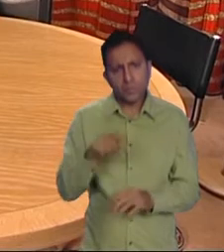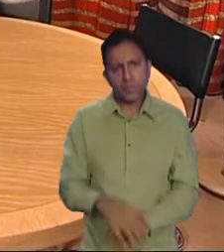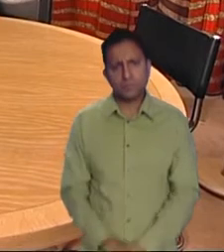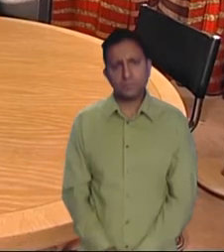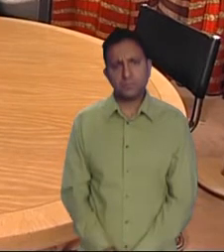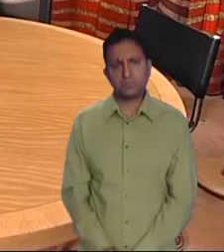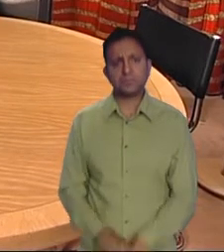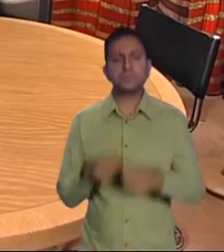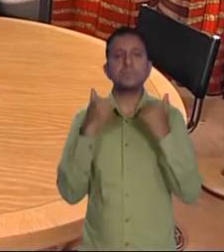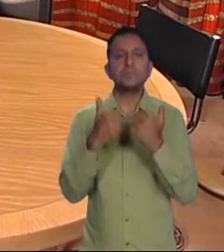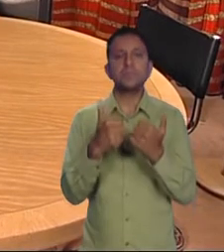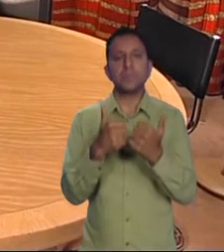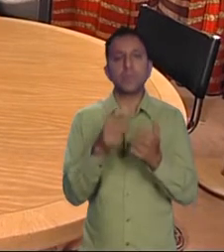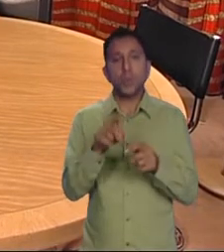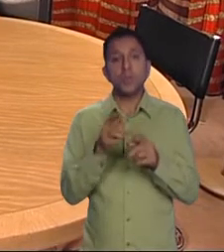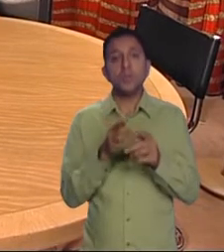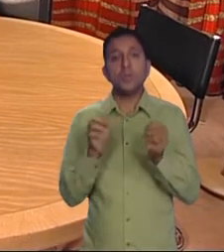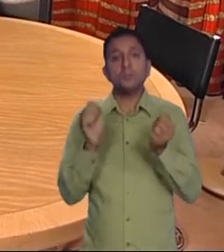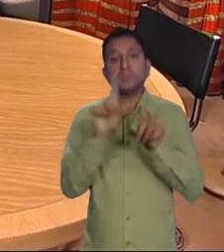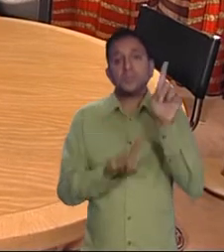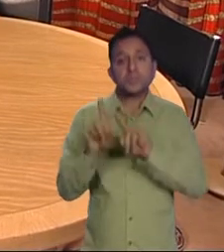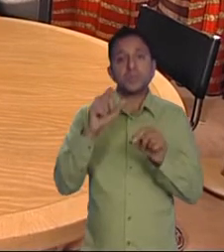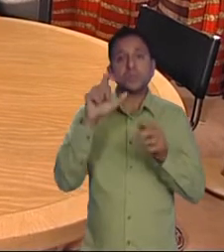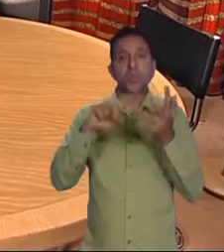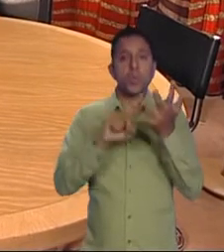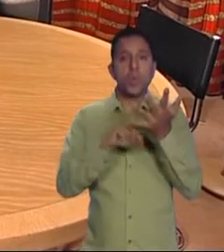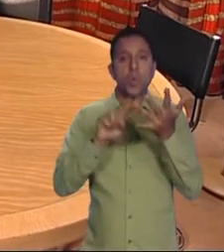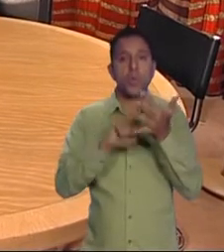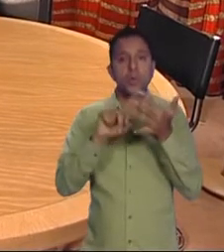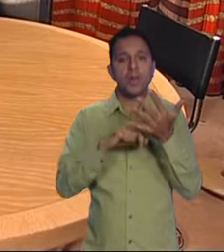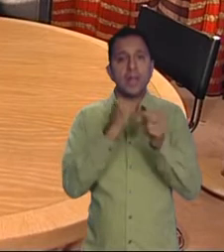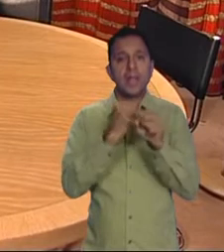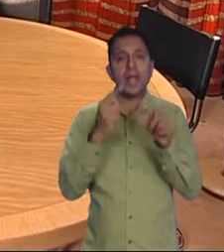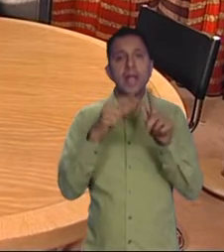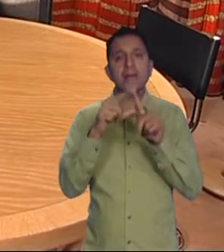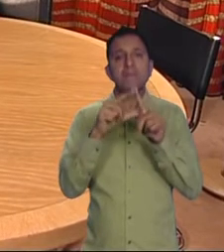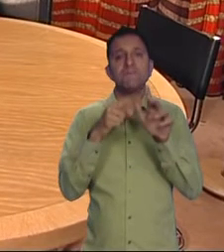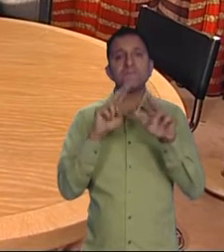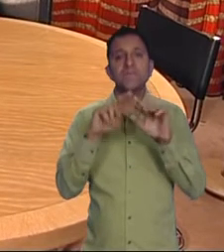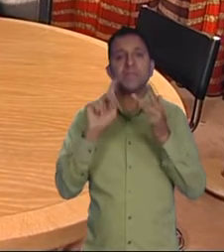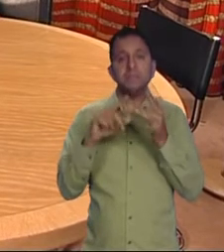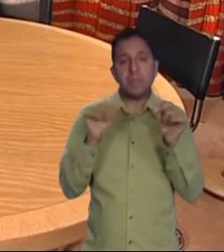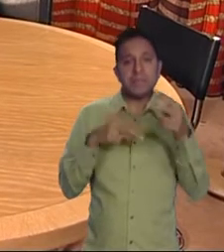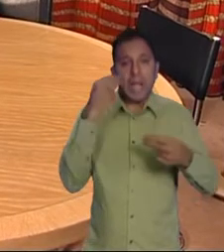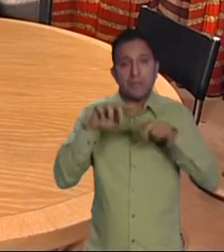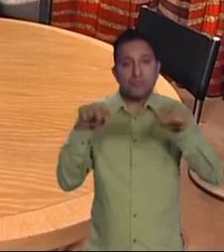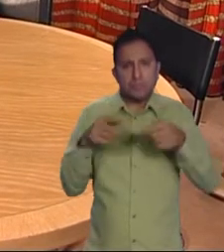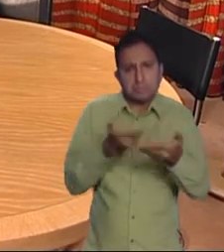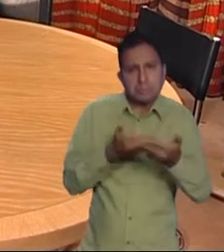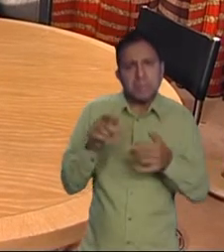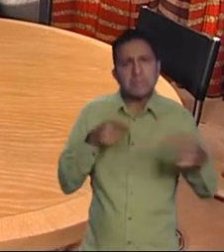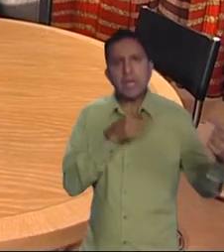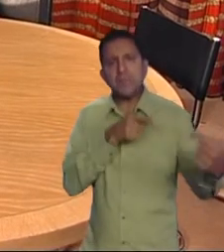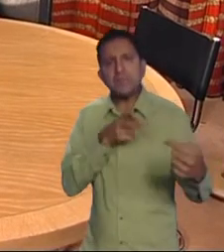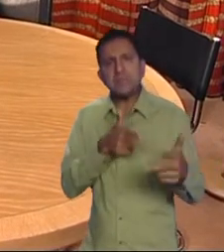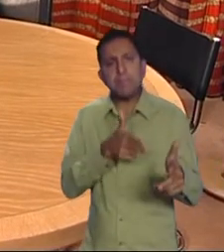Okay, you've managed to arrange a meeting with Colonel Gaddafi in your dining room to discuss terrorism. Now you have a problem. MI5 and MI6 are going to want to know